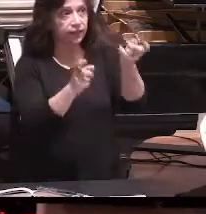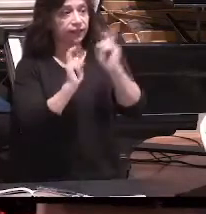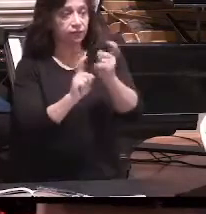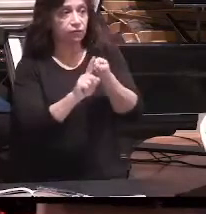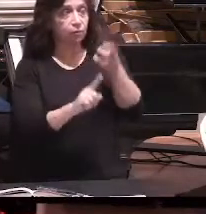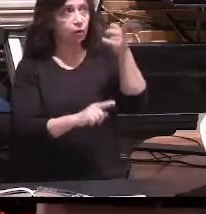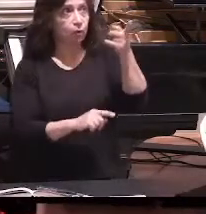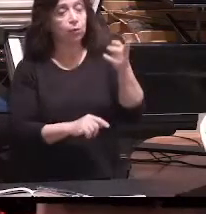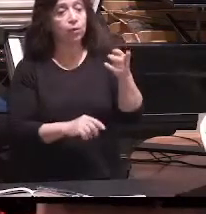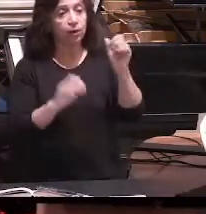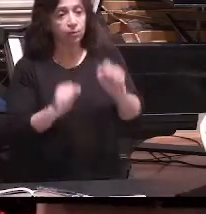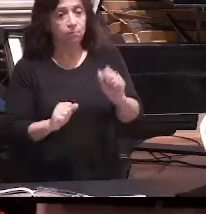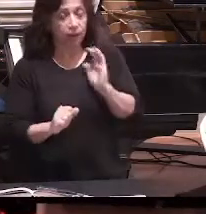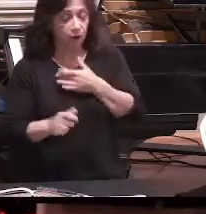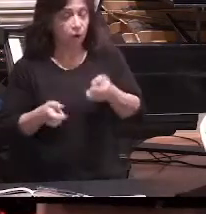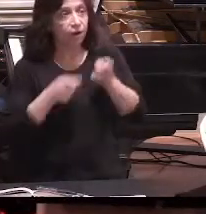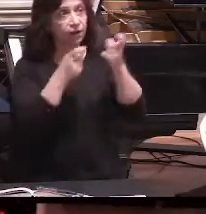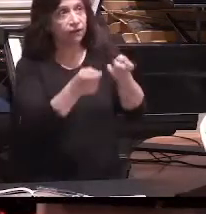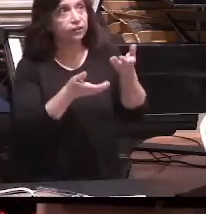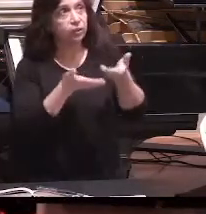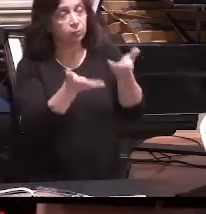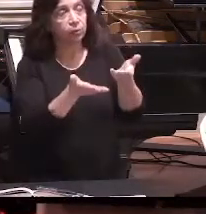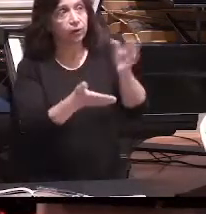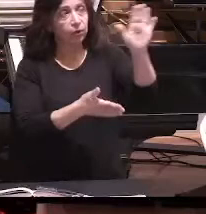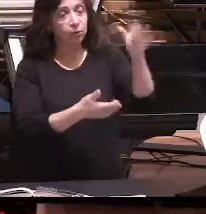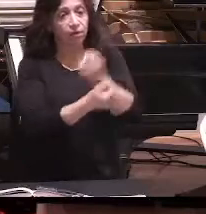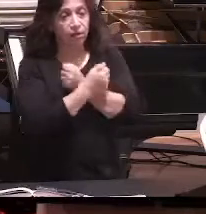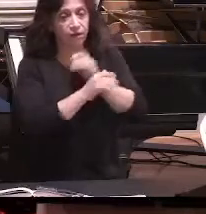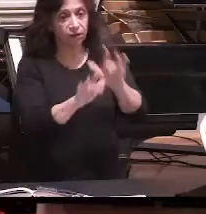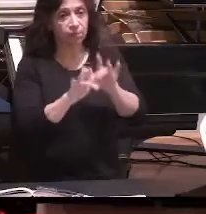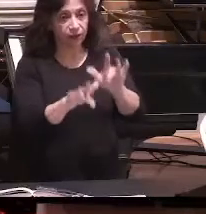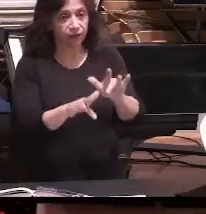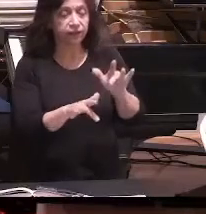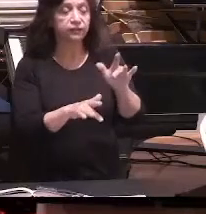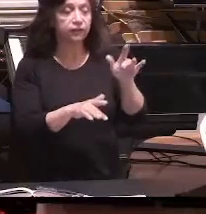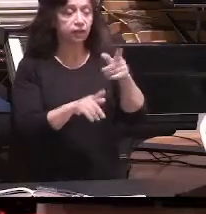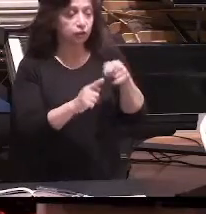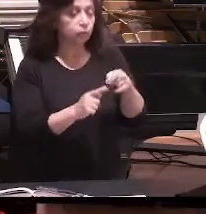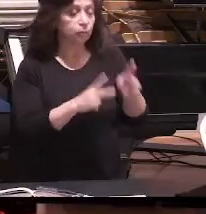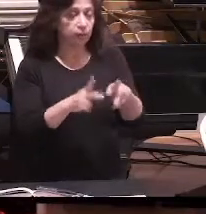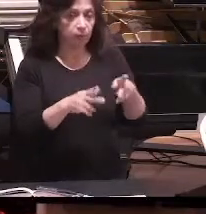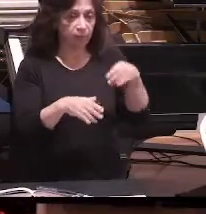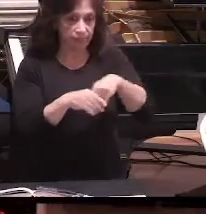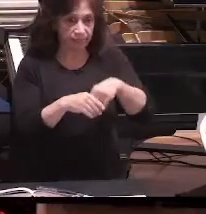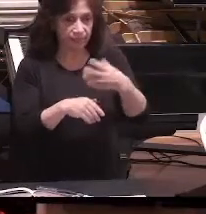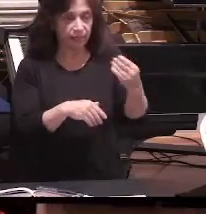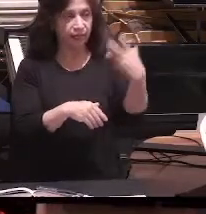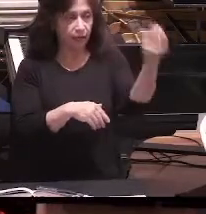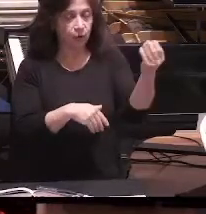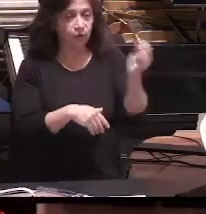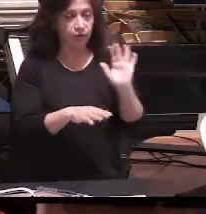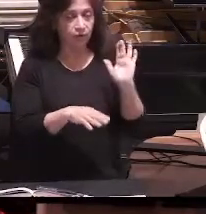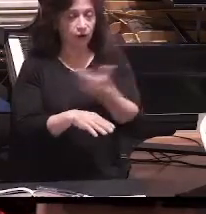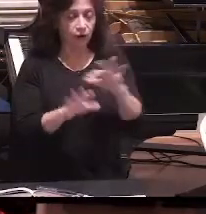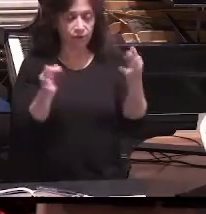May our gifts bring your love and compassion to those within and outside of our family of faith. And may they enable us to